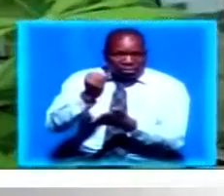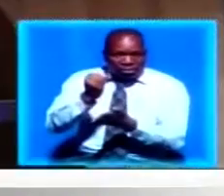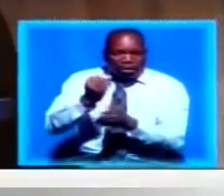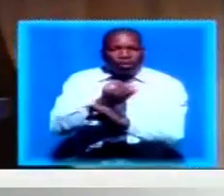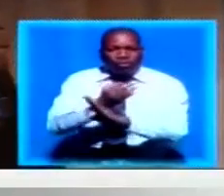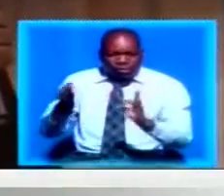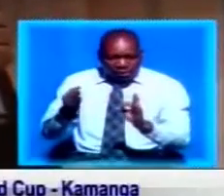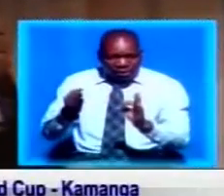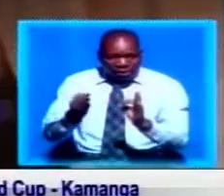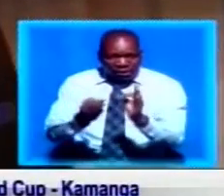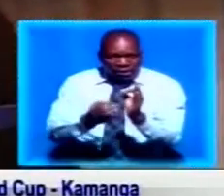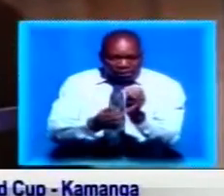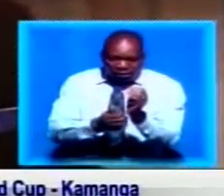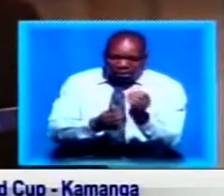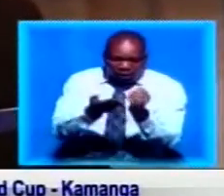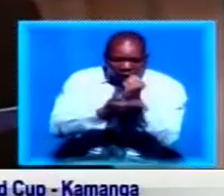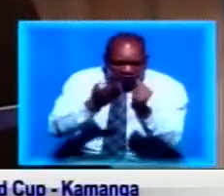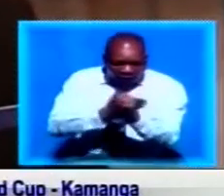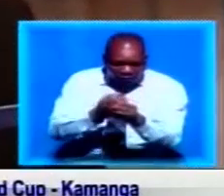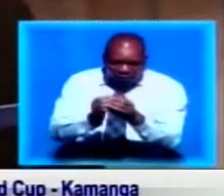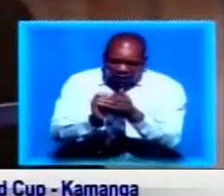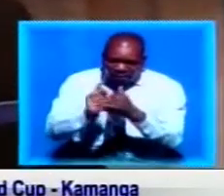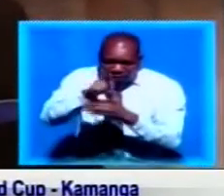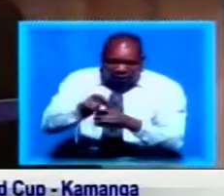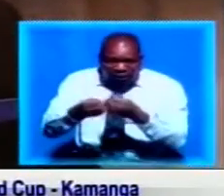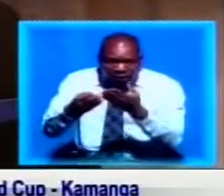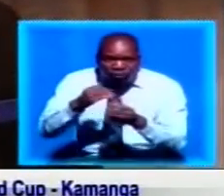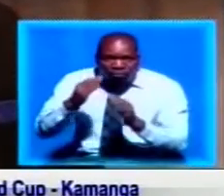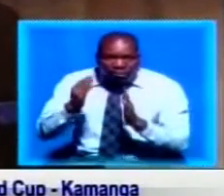farmers. Cassava Disease Diagnostic Project